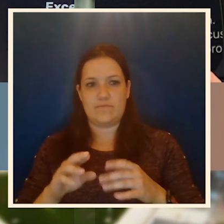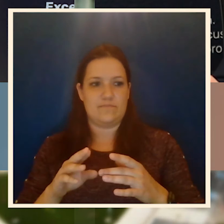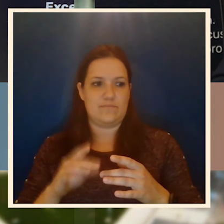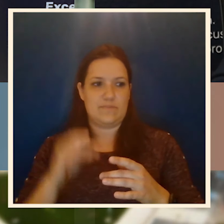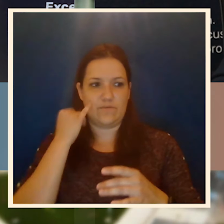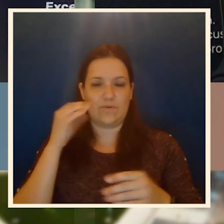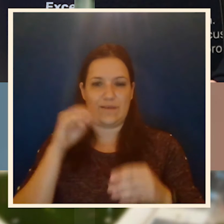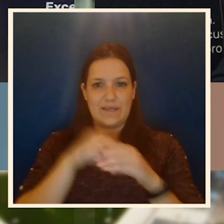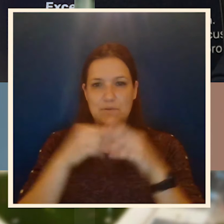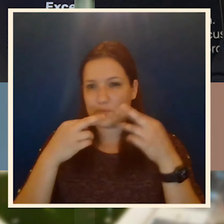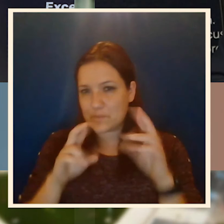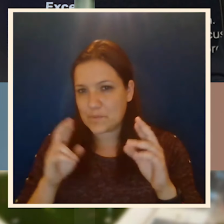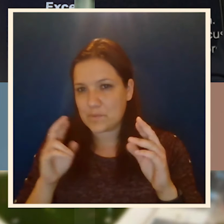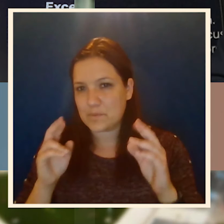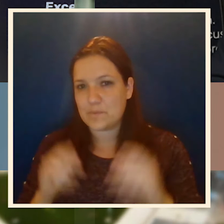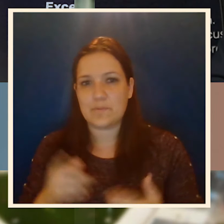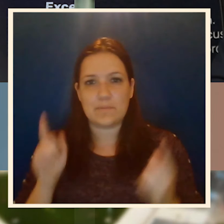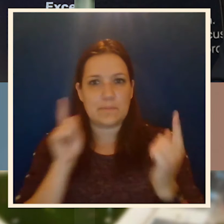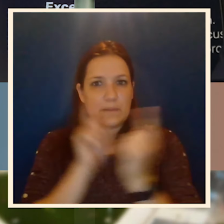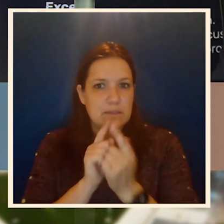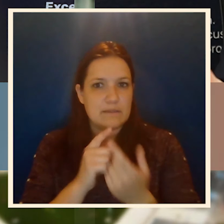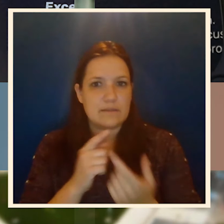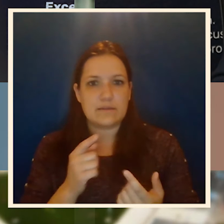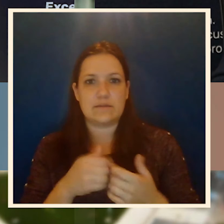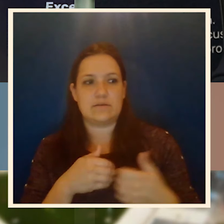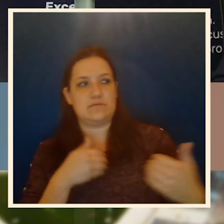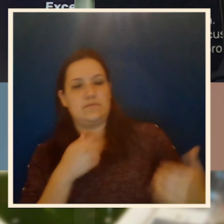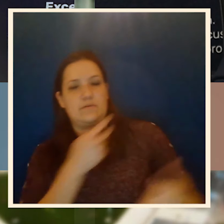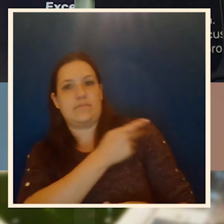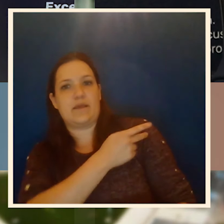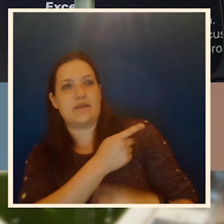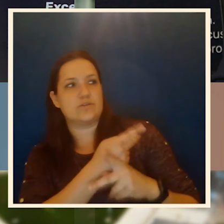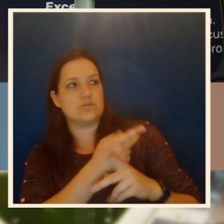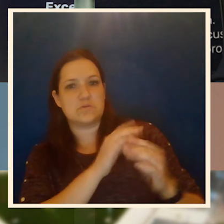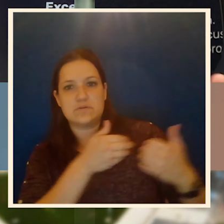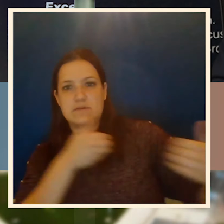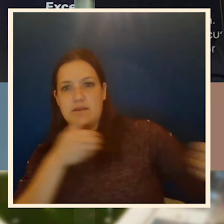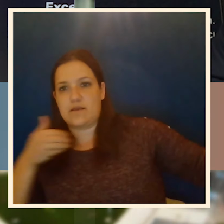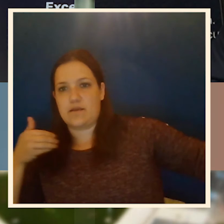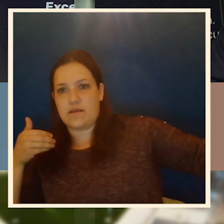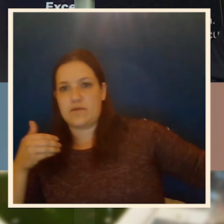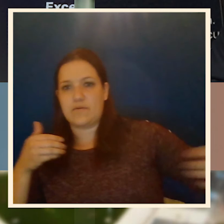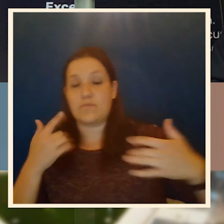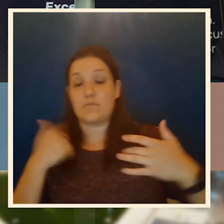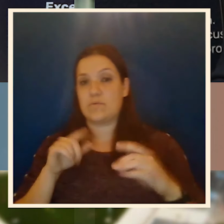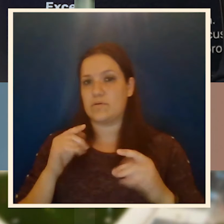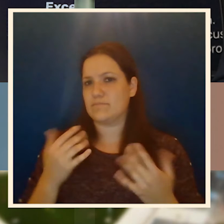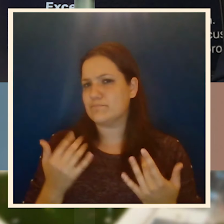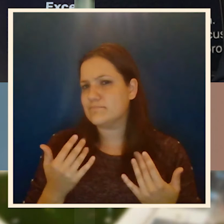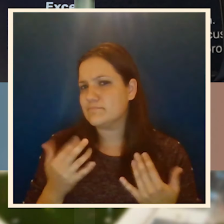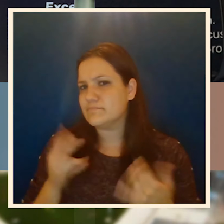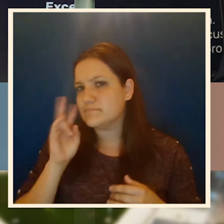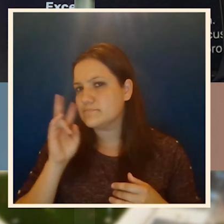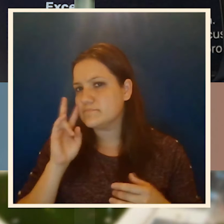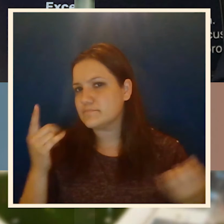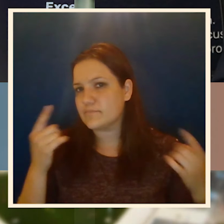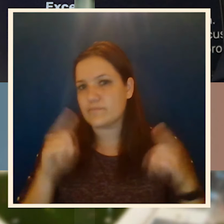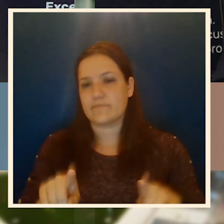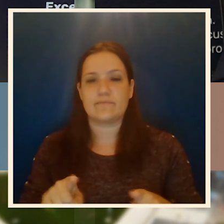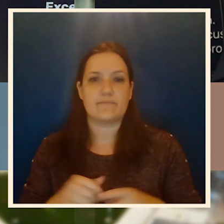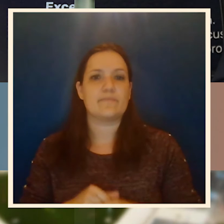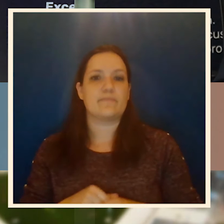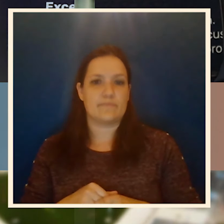in non-clinical areas, or maybe when you're meeting in a room that's, you know, away from